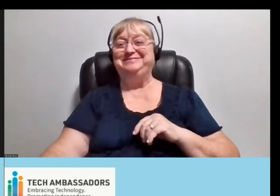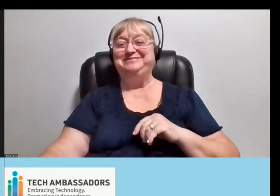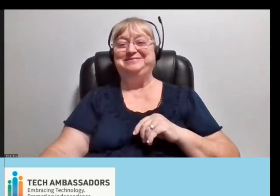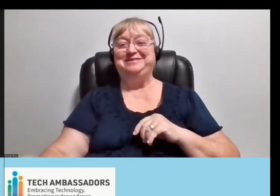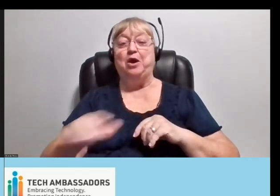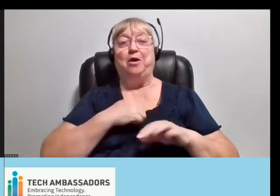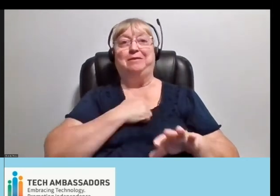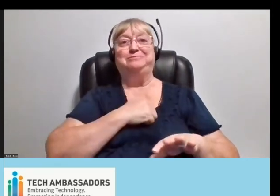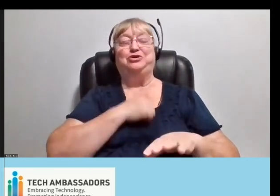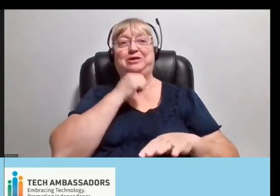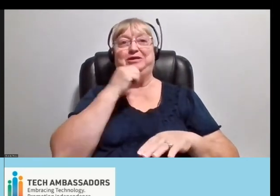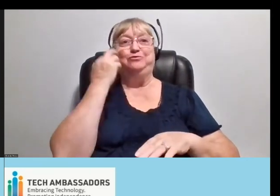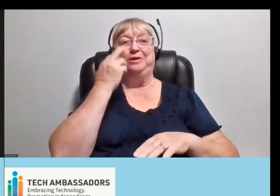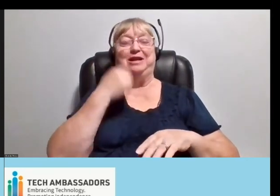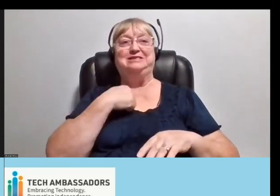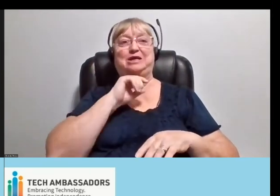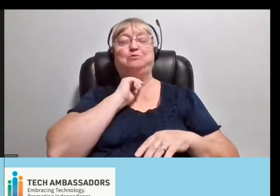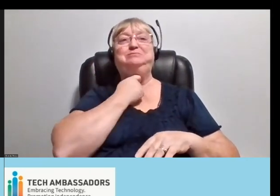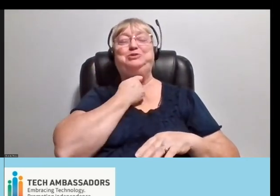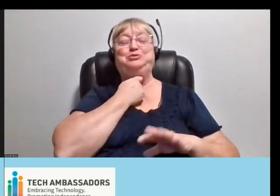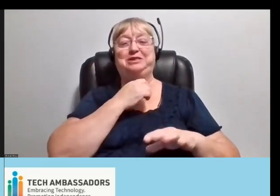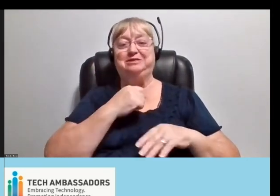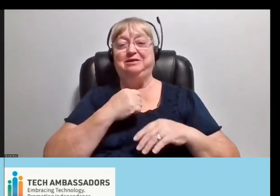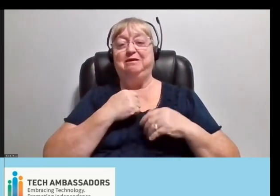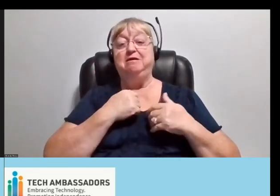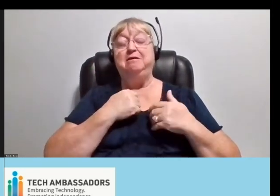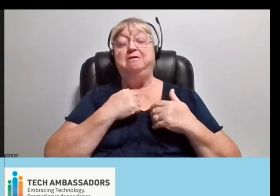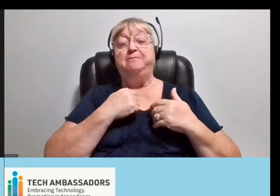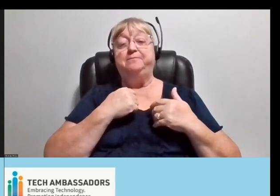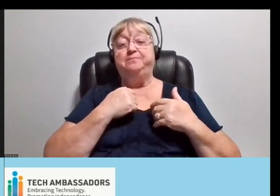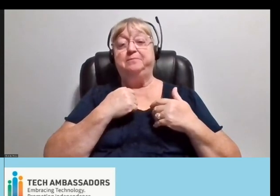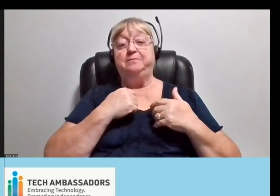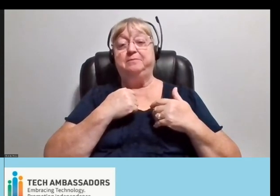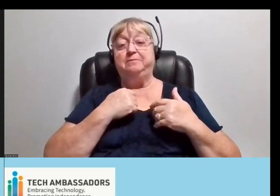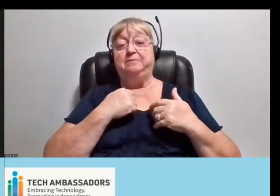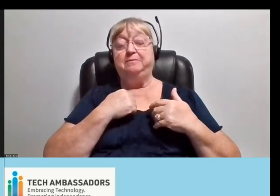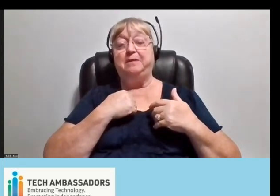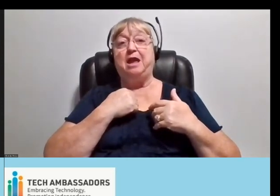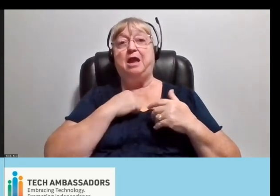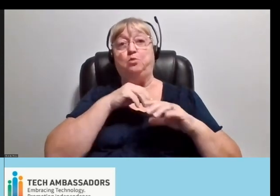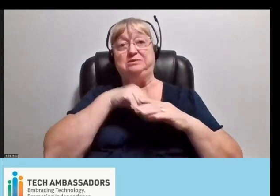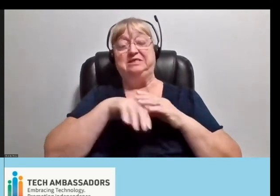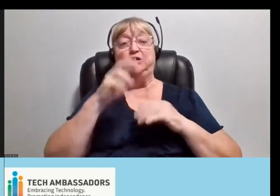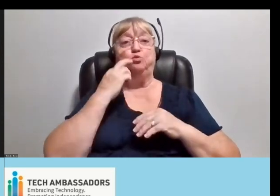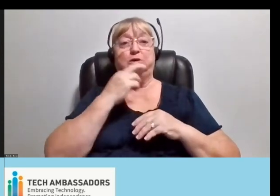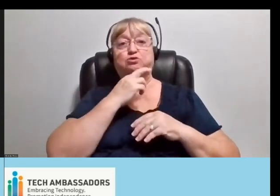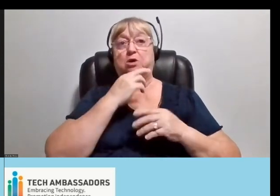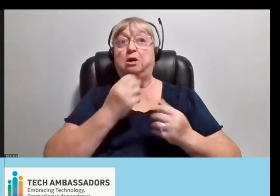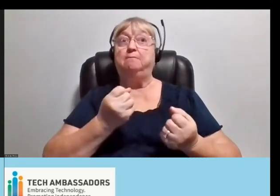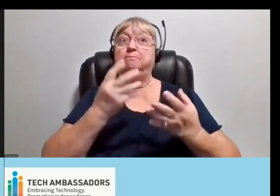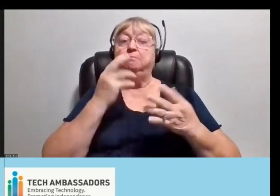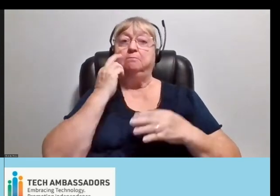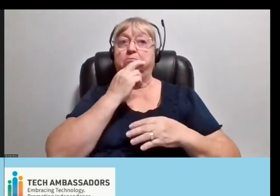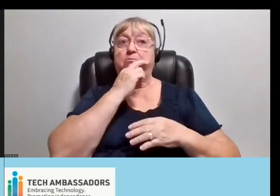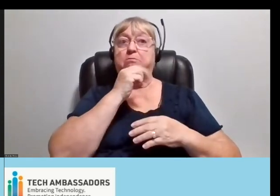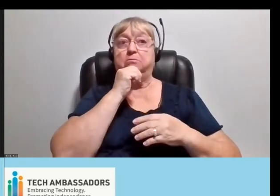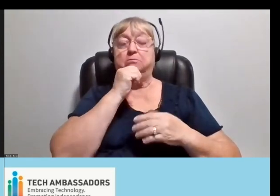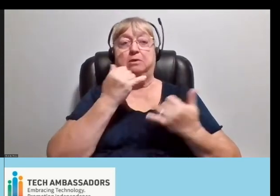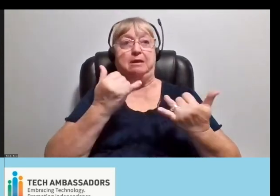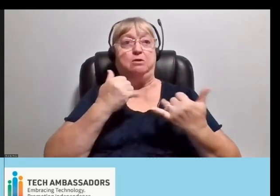Sorry, I didn't realize I was muted. I was at a restaurant, and so many restaurants right now don't have